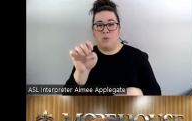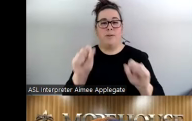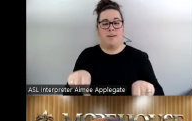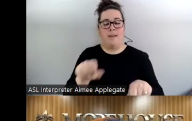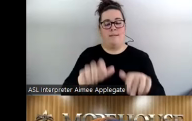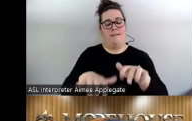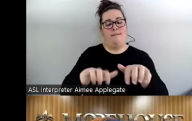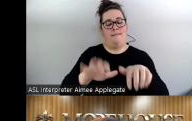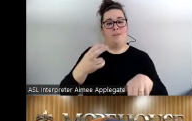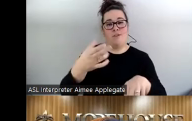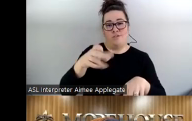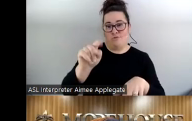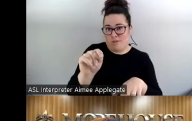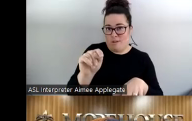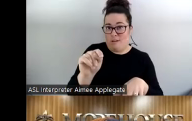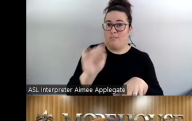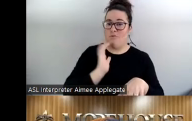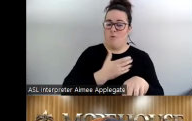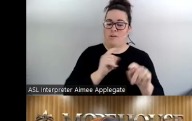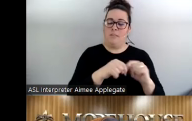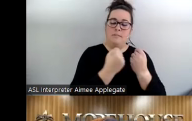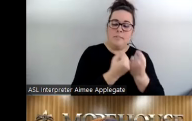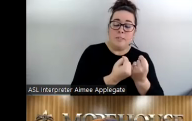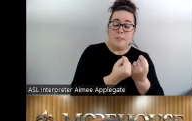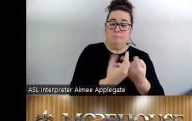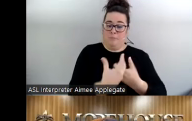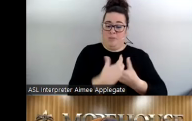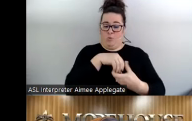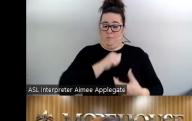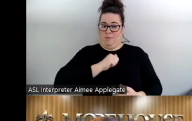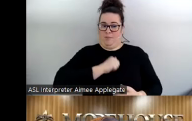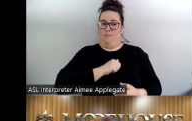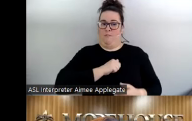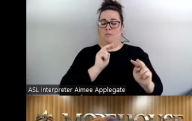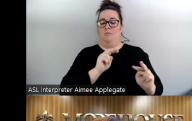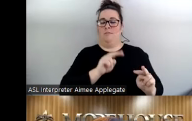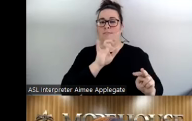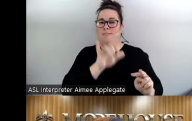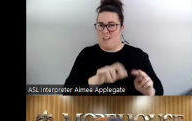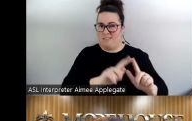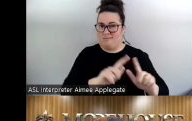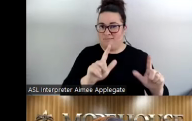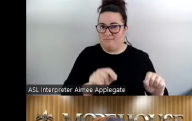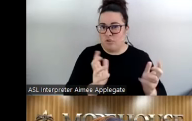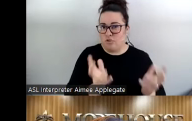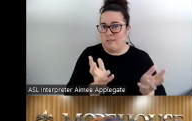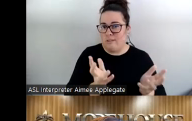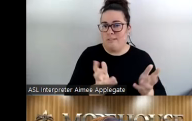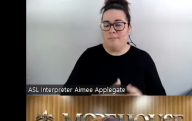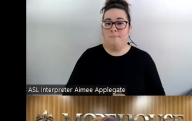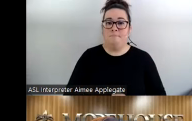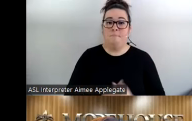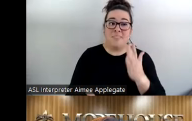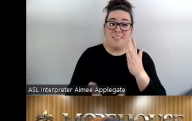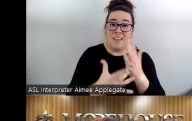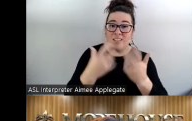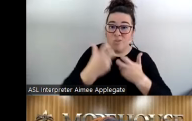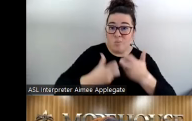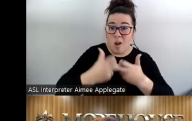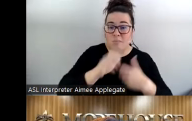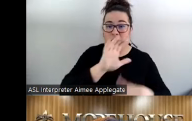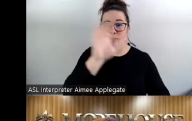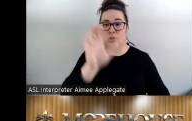including myself, will be monitoring the chat box. If you have any technical questions or have any Zoom issues,